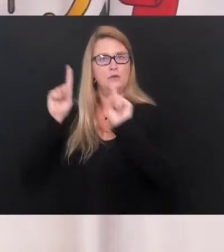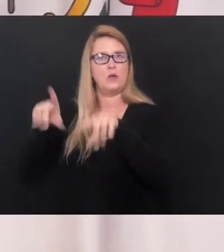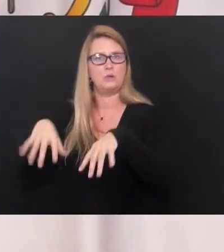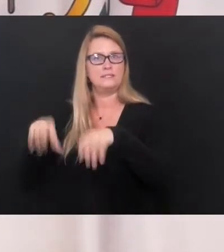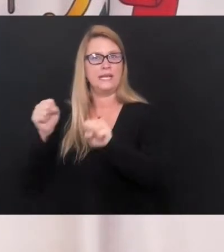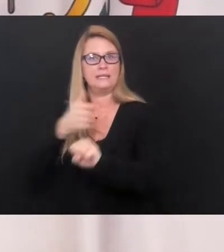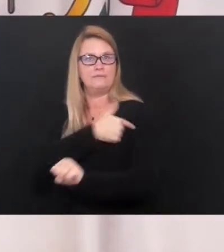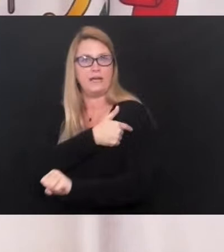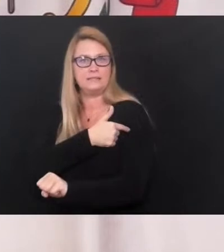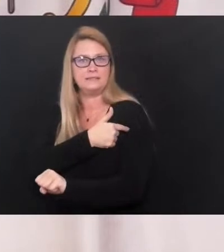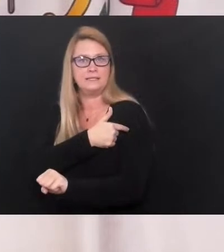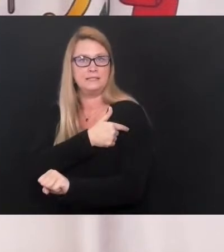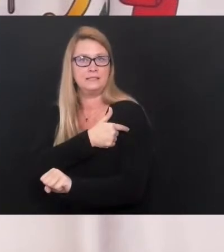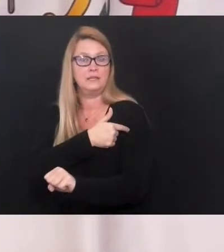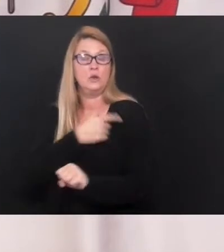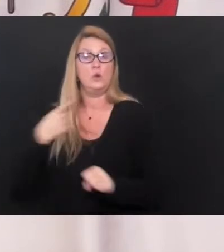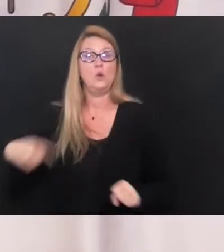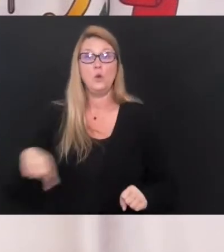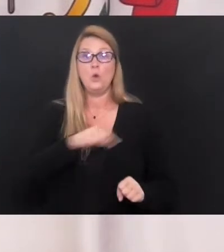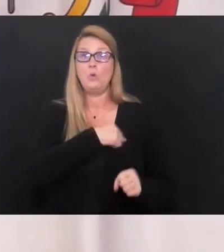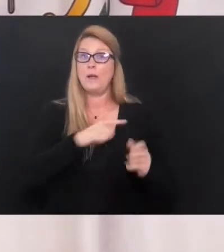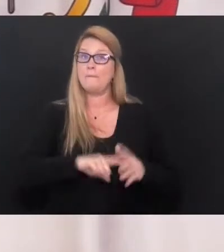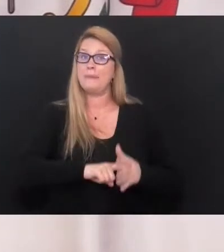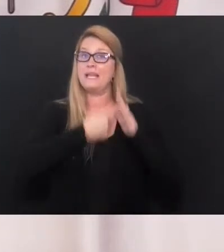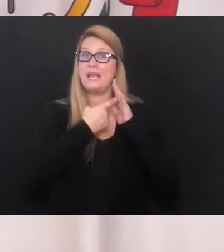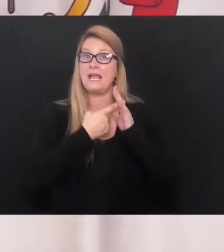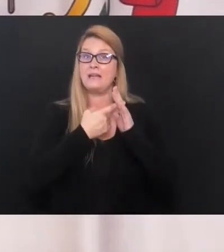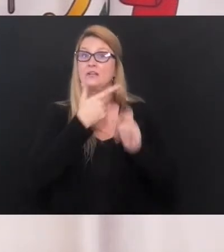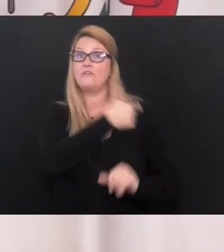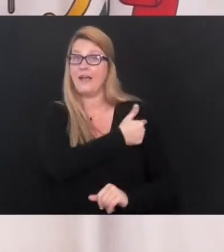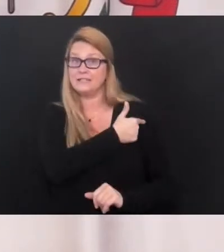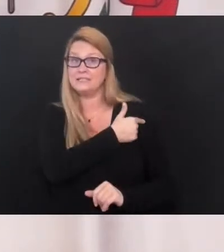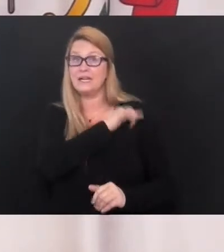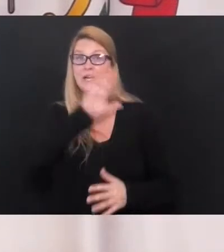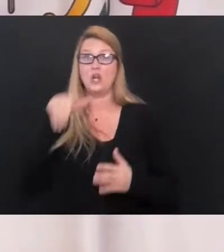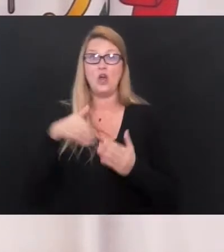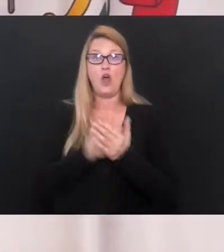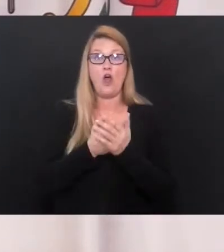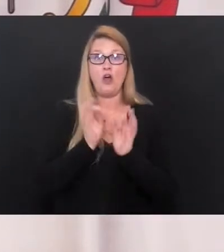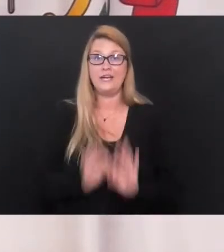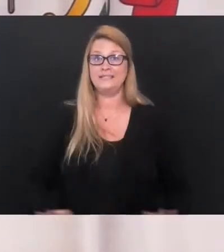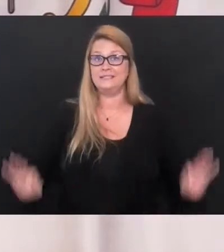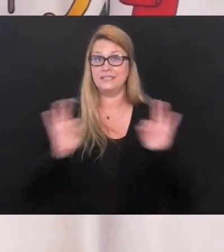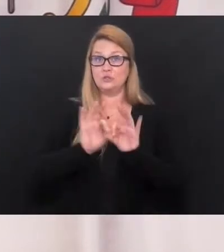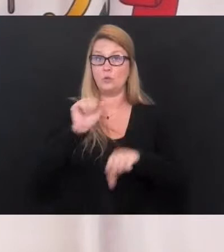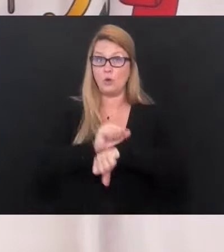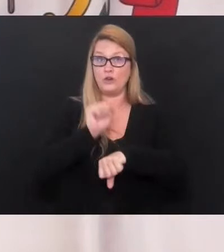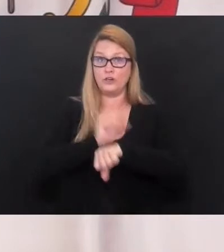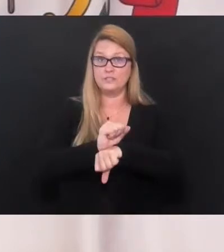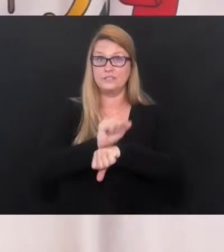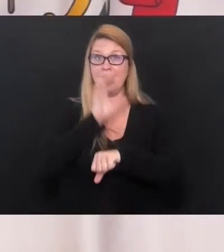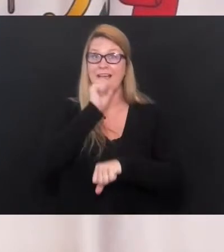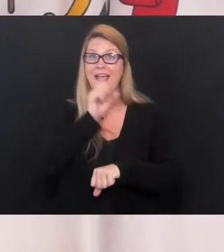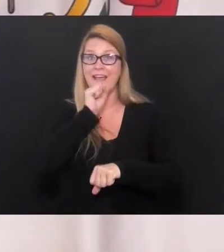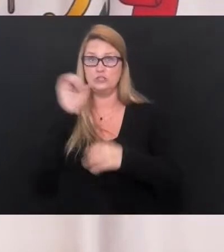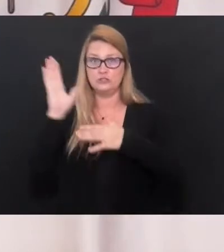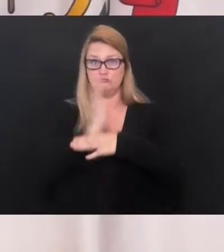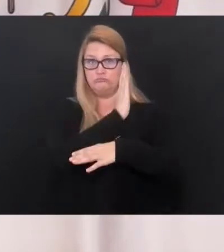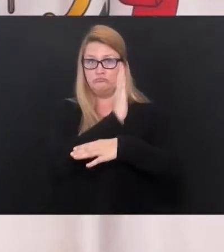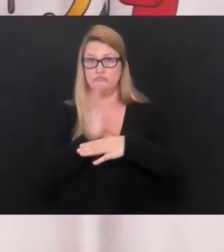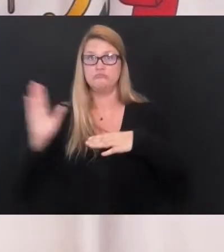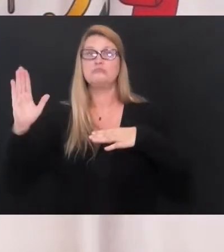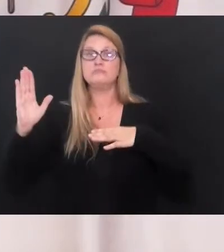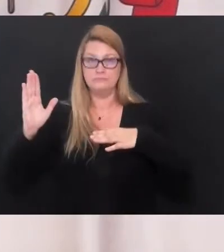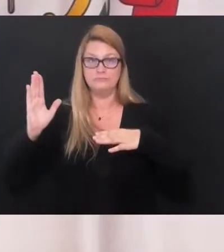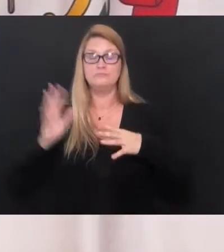COVID vaccine. We also began vaccinating all essential workers of all ages, so